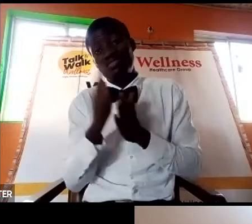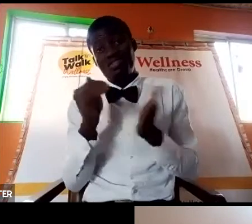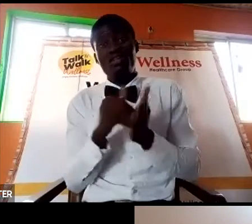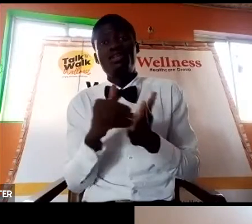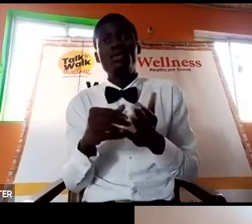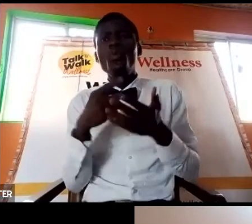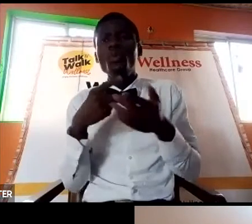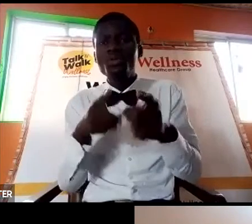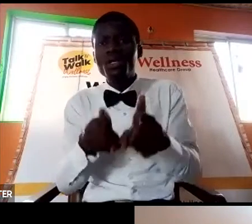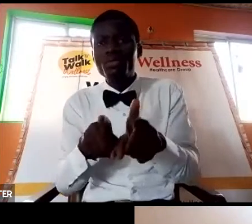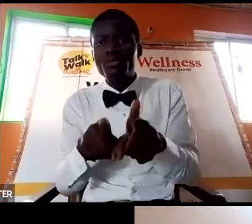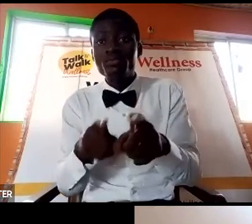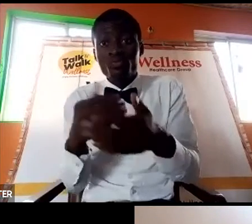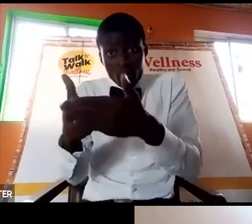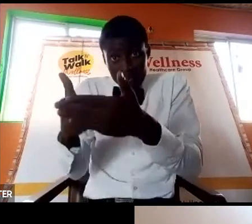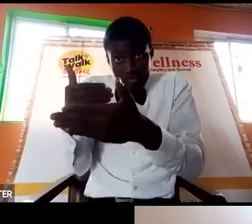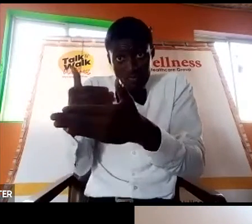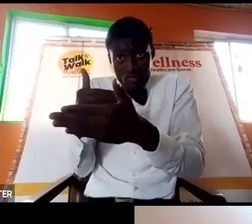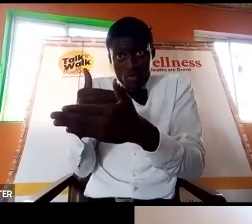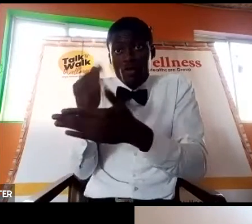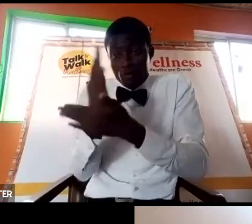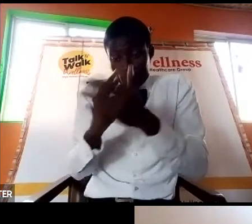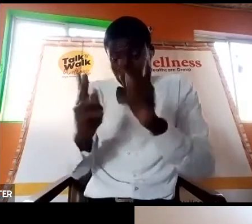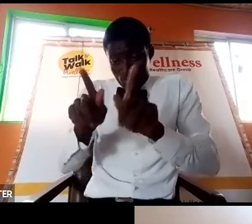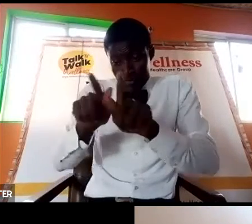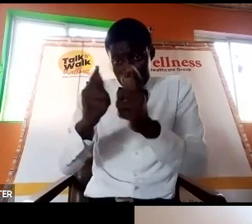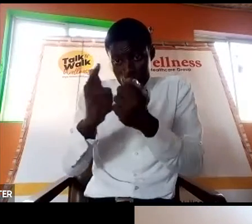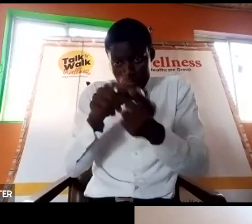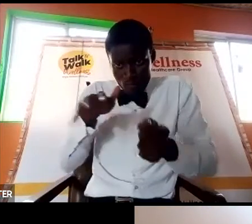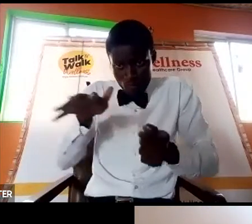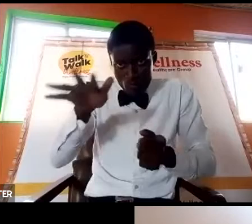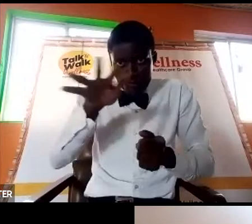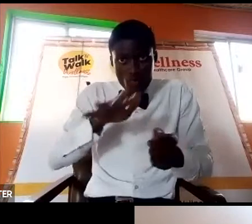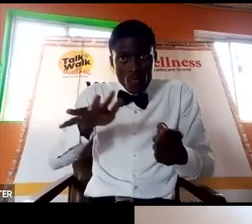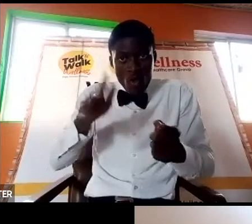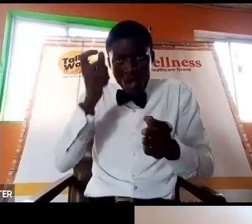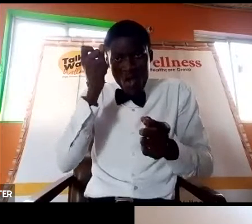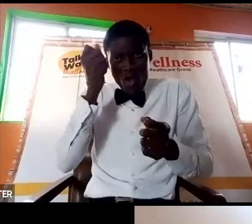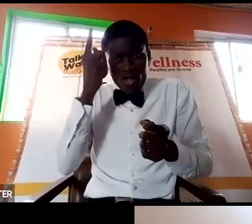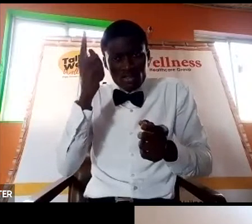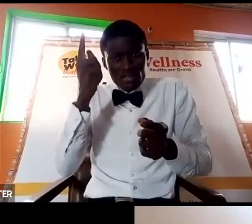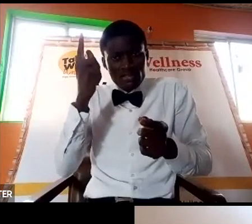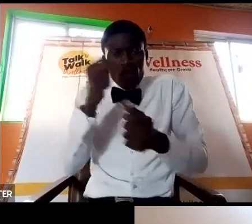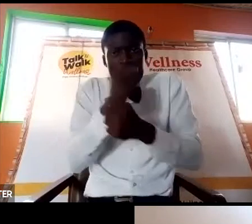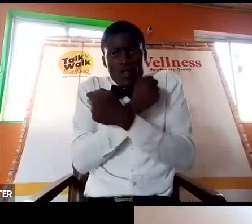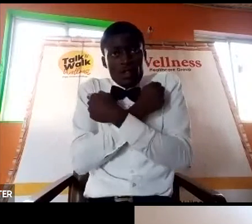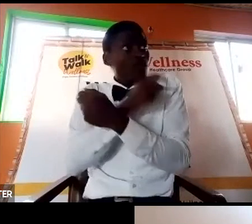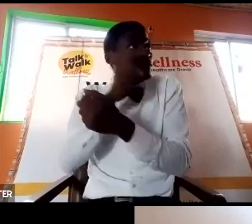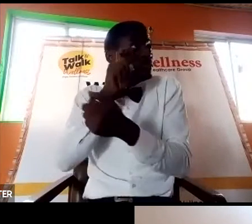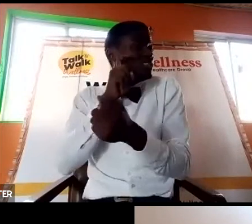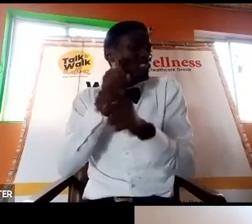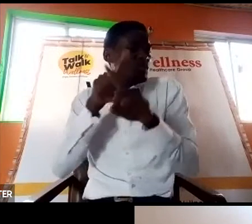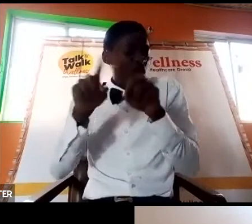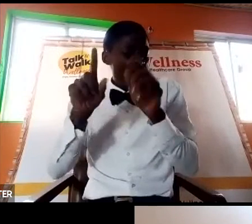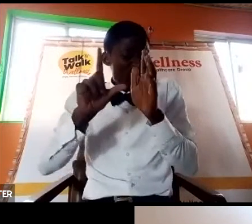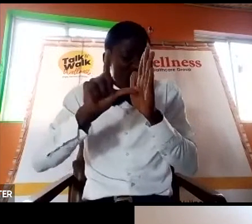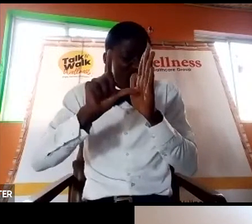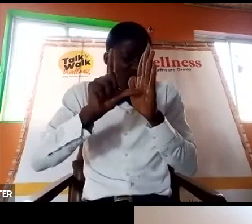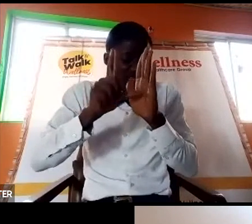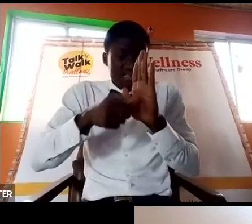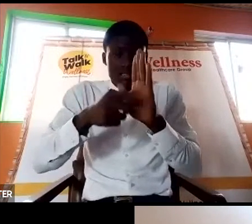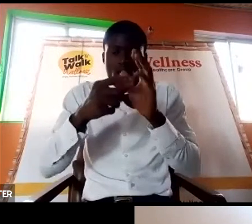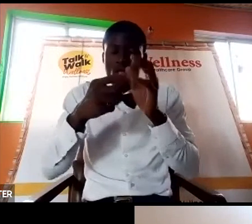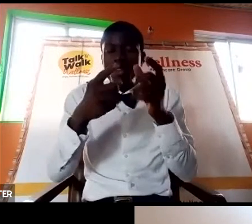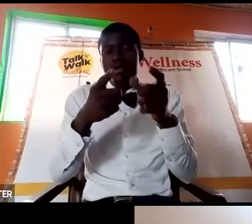sex. They understand that sex means a lot to them, but all of a sudden they are